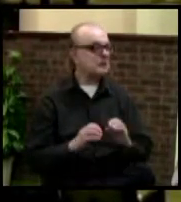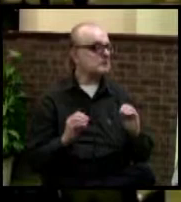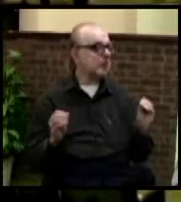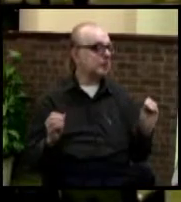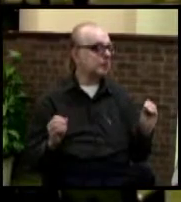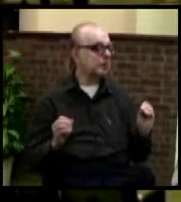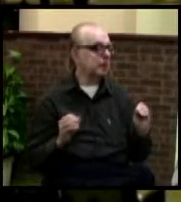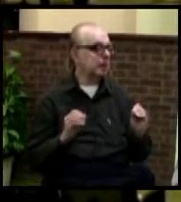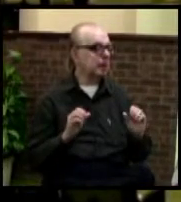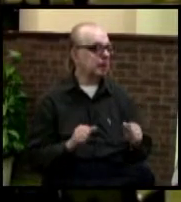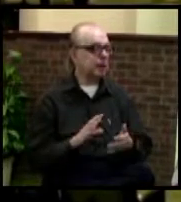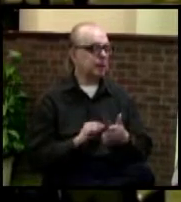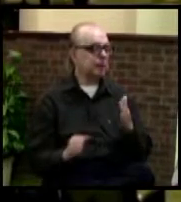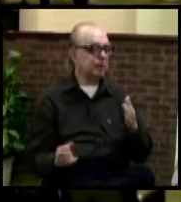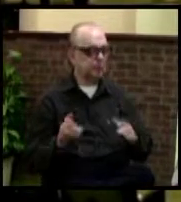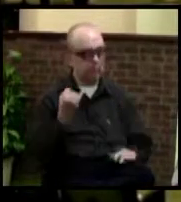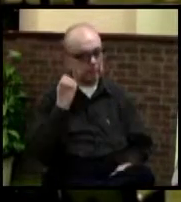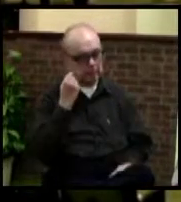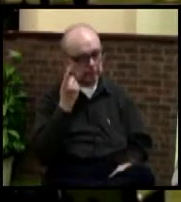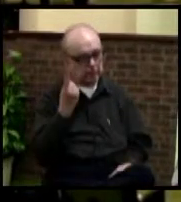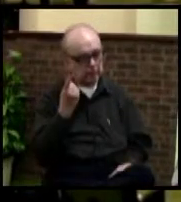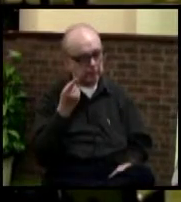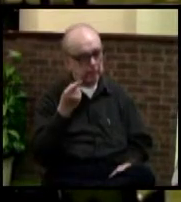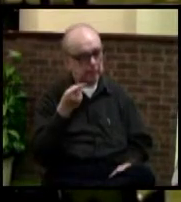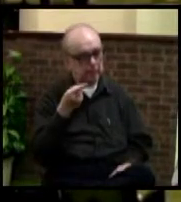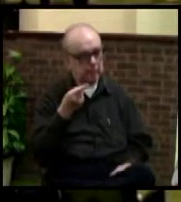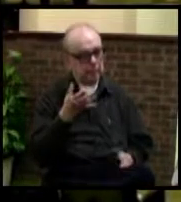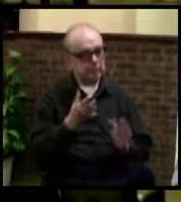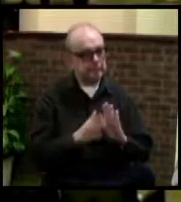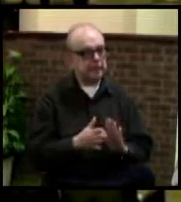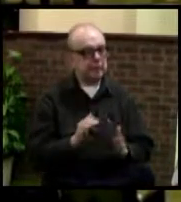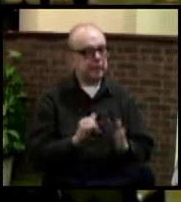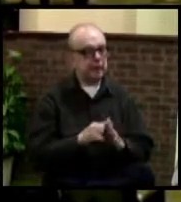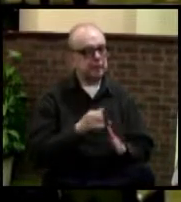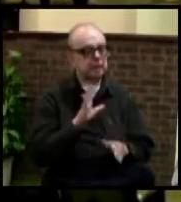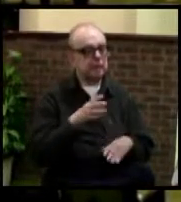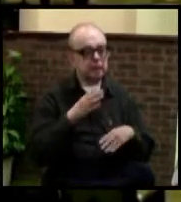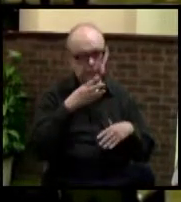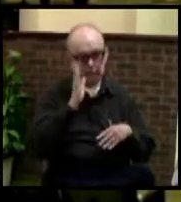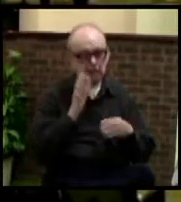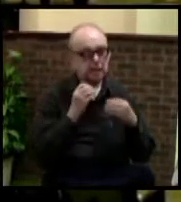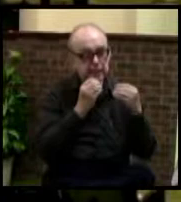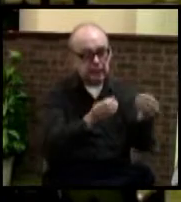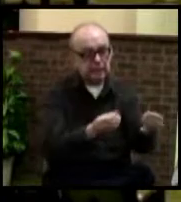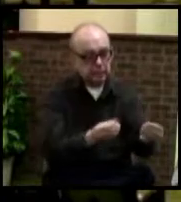Amen. Nothing. If you understand it as the peace that God gave you